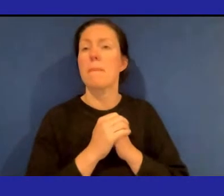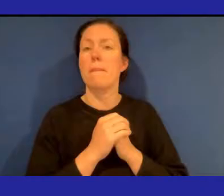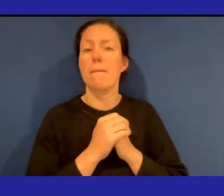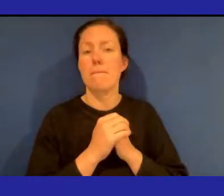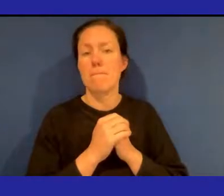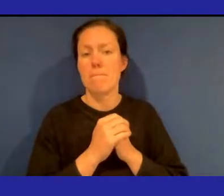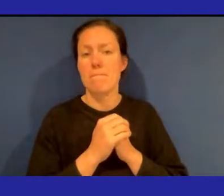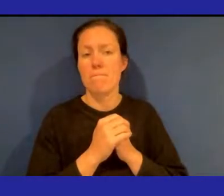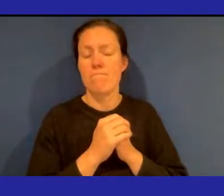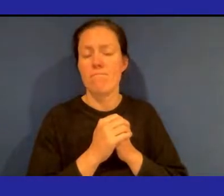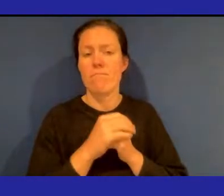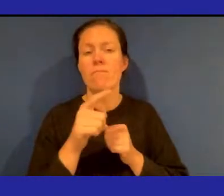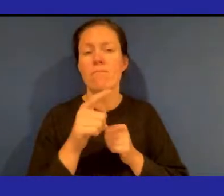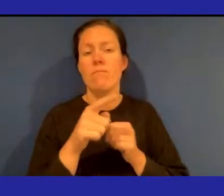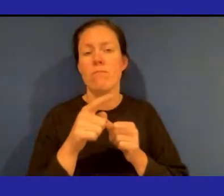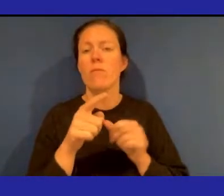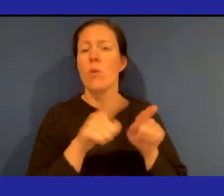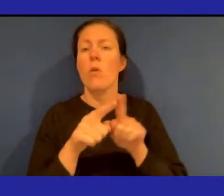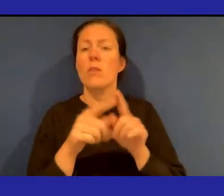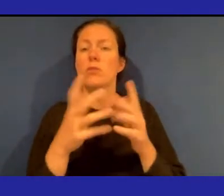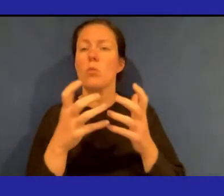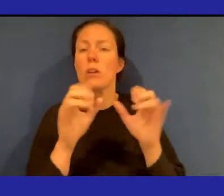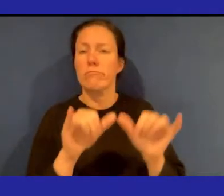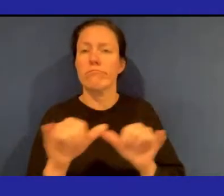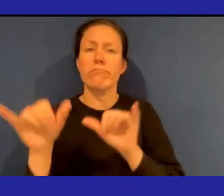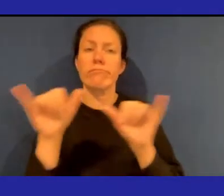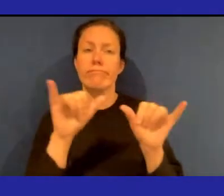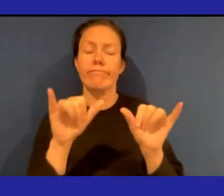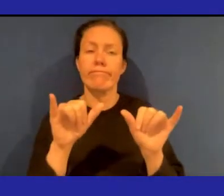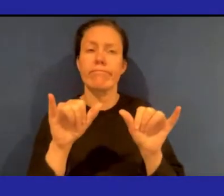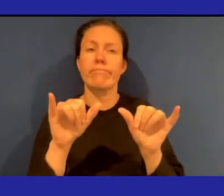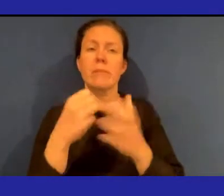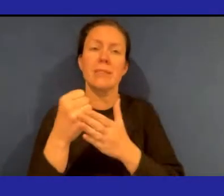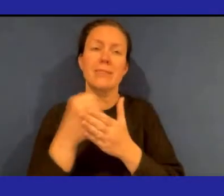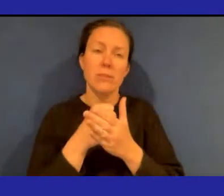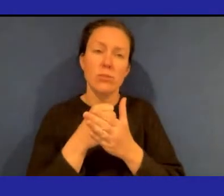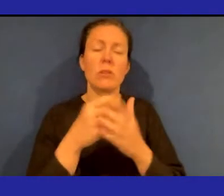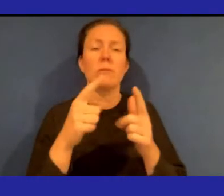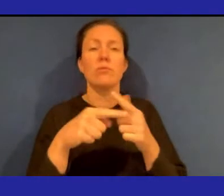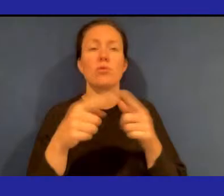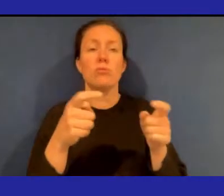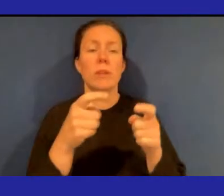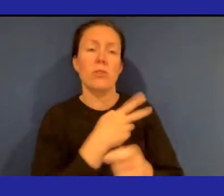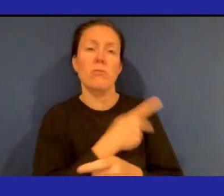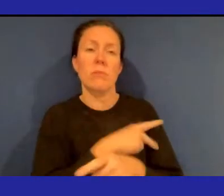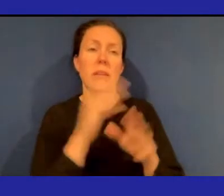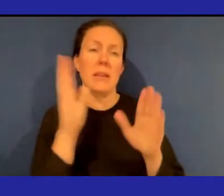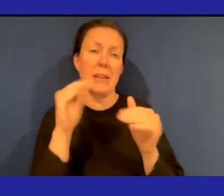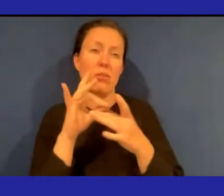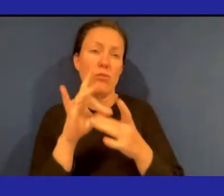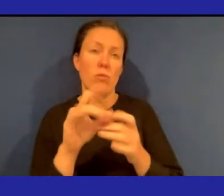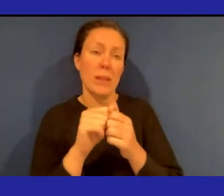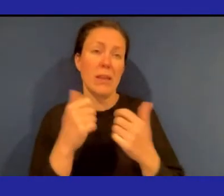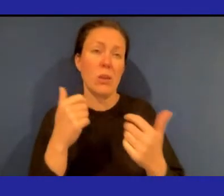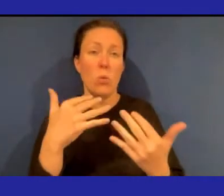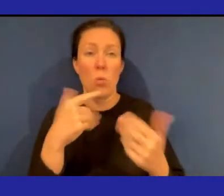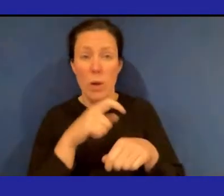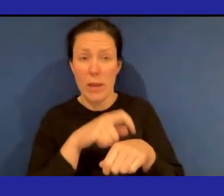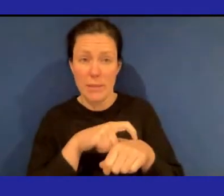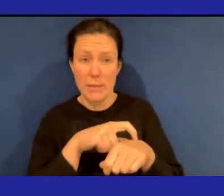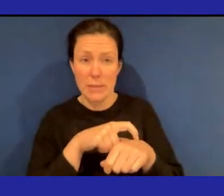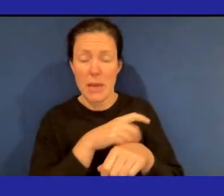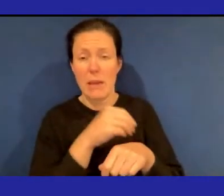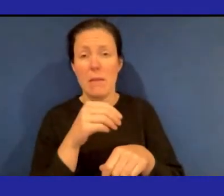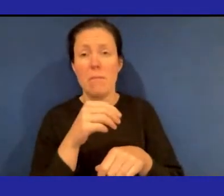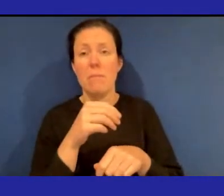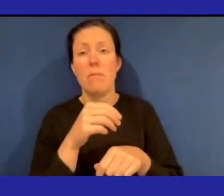implemented standardized scripts to manage patient expectations regarding wait time and expanded to the